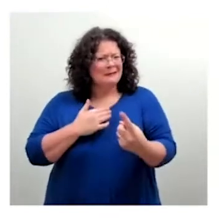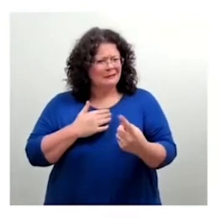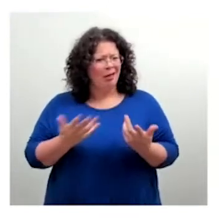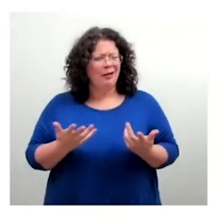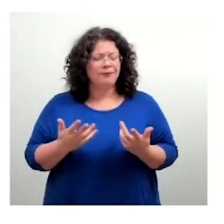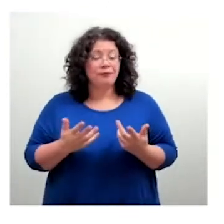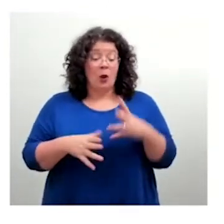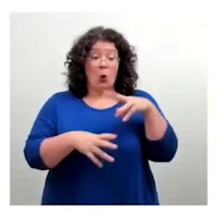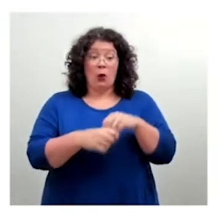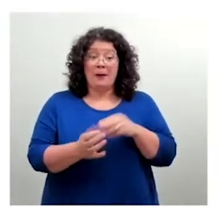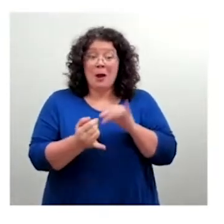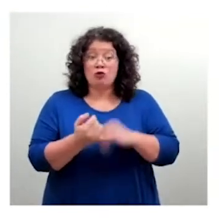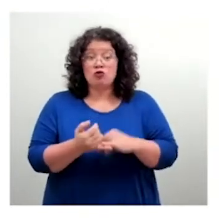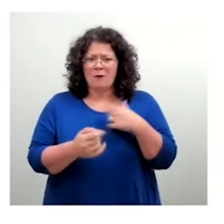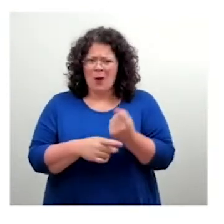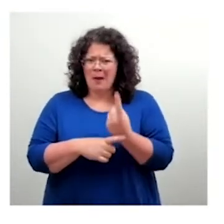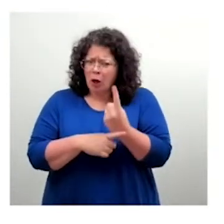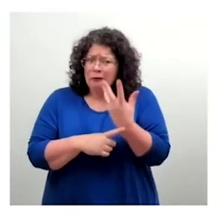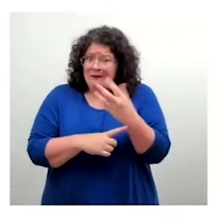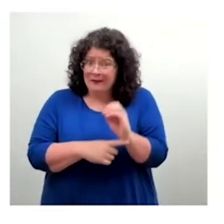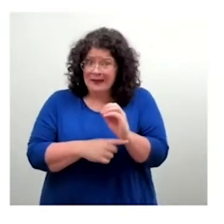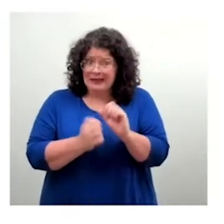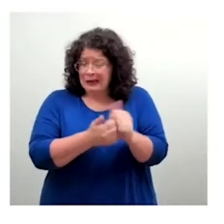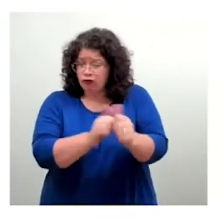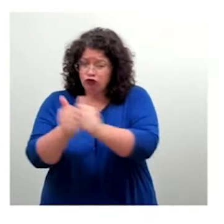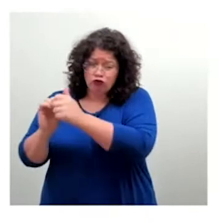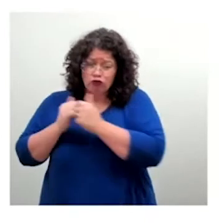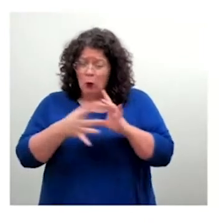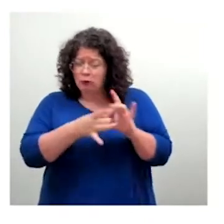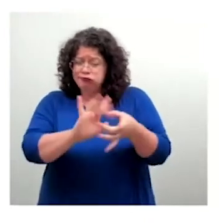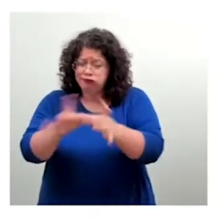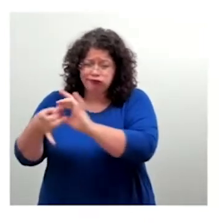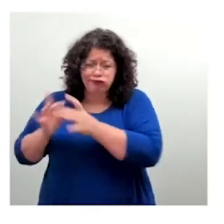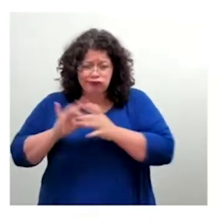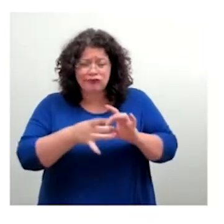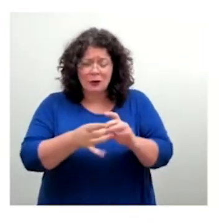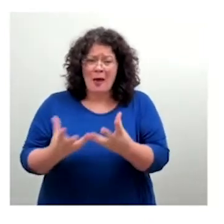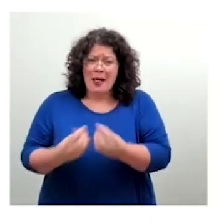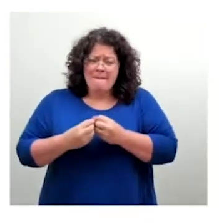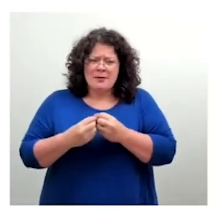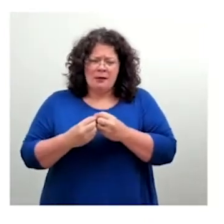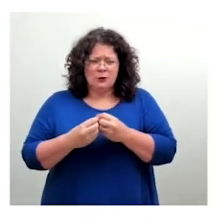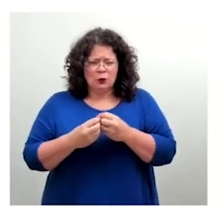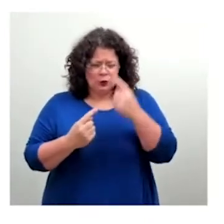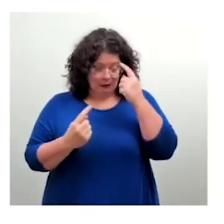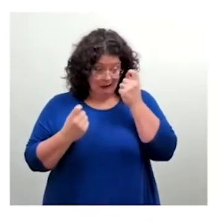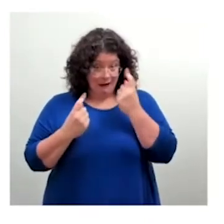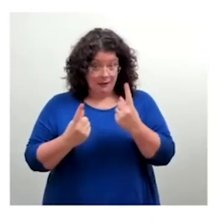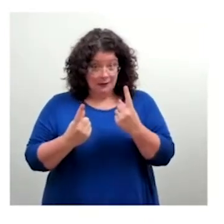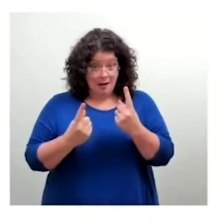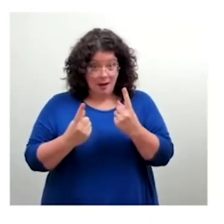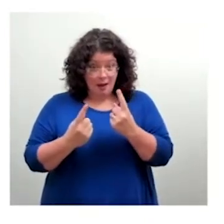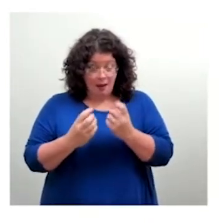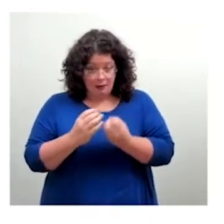is Soundscape? Well, essentially, I used the phrase before of three-dimensional audio display that lets you build a rich awareness